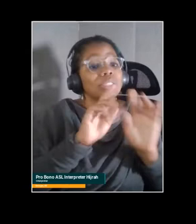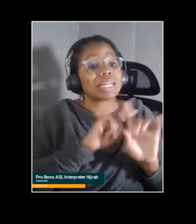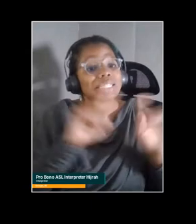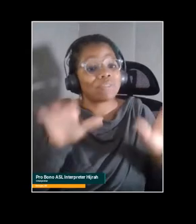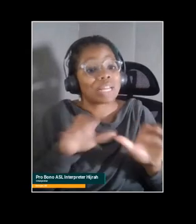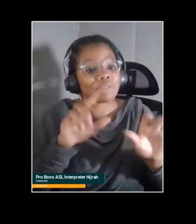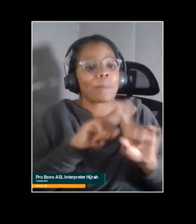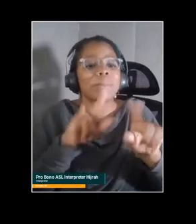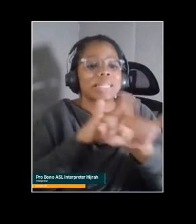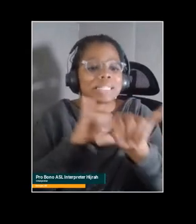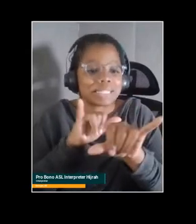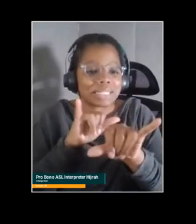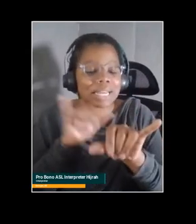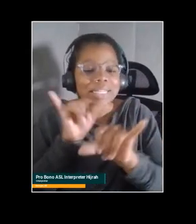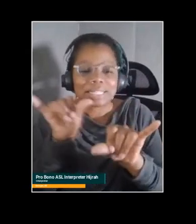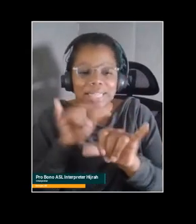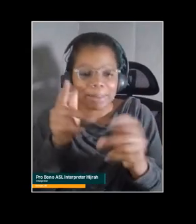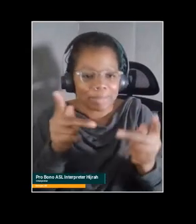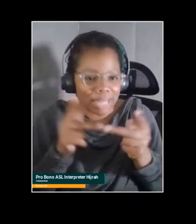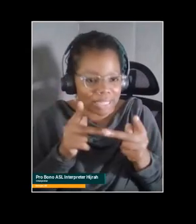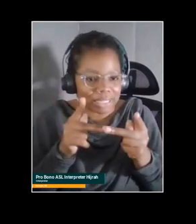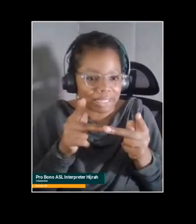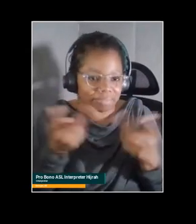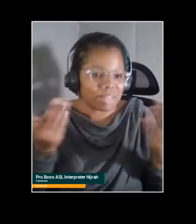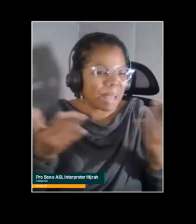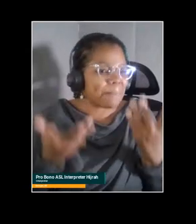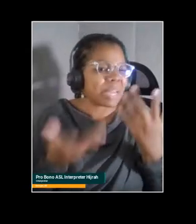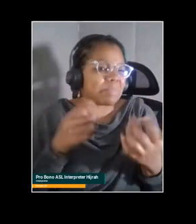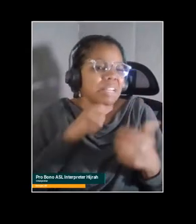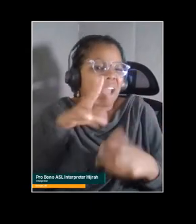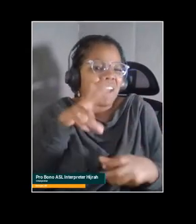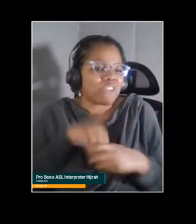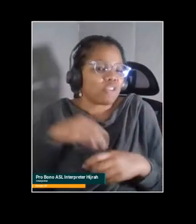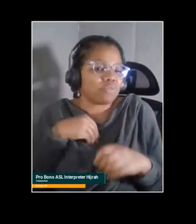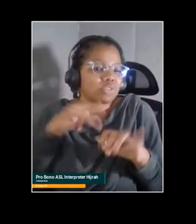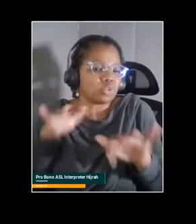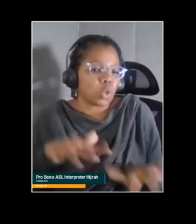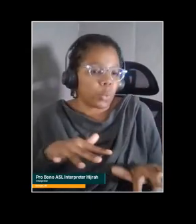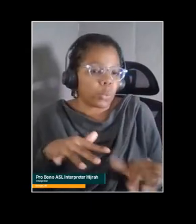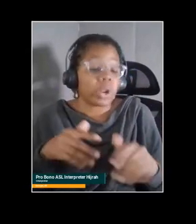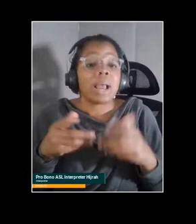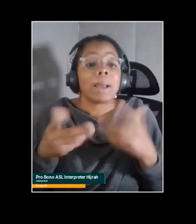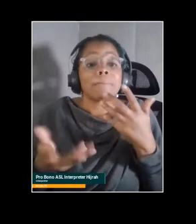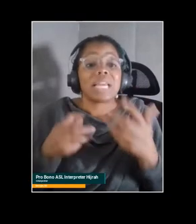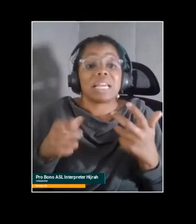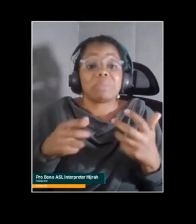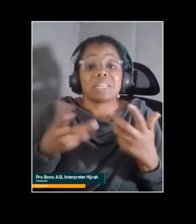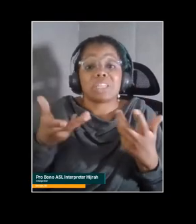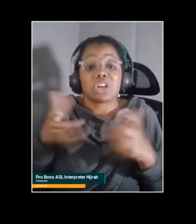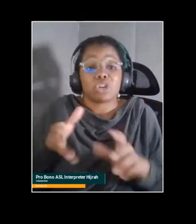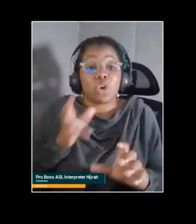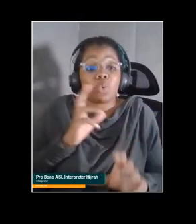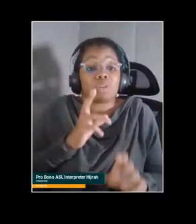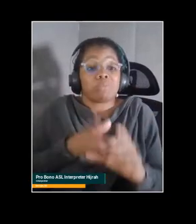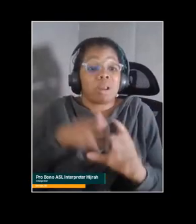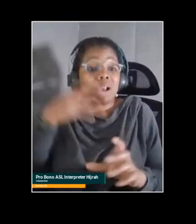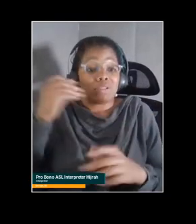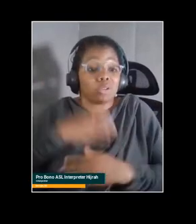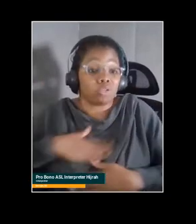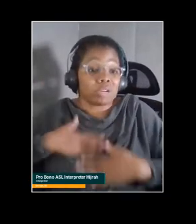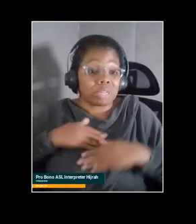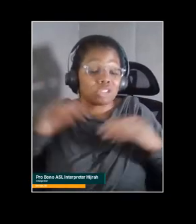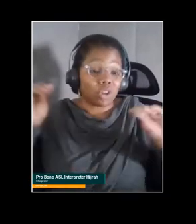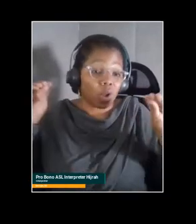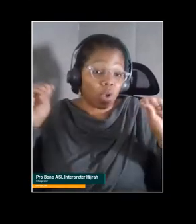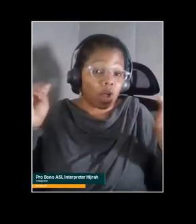same location that's not snow-based, for example. They might also choose not to participate in outdoor recreation at all,